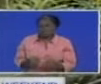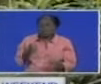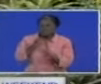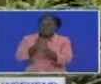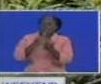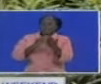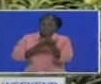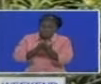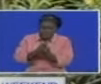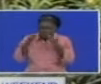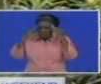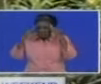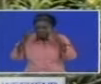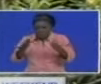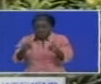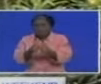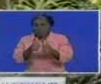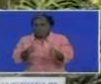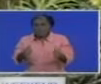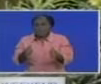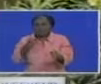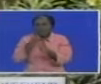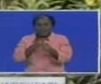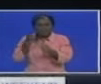we observe proper placement of officers.